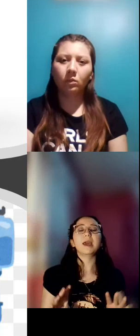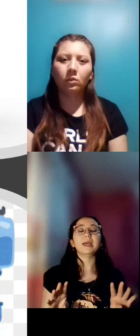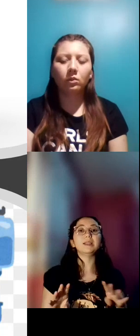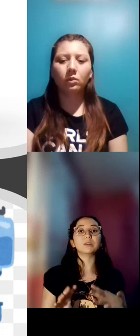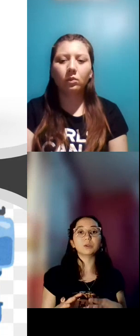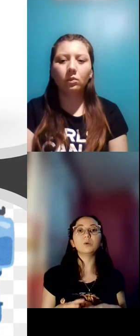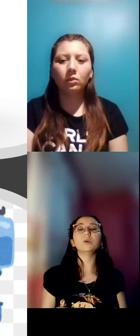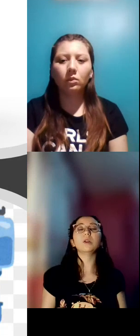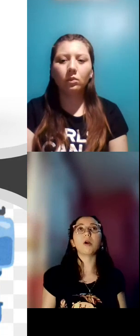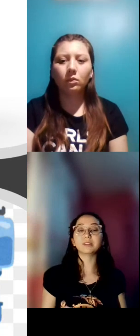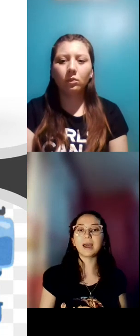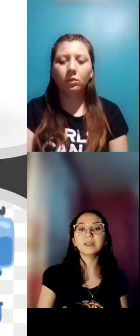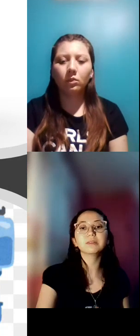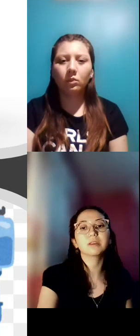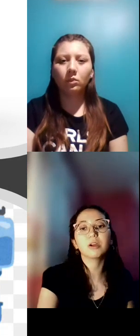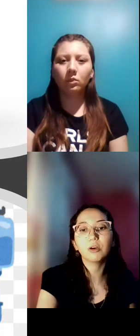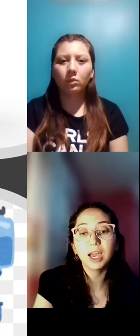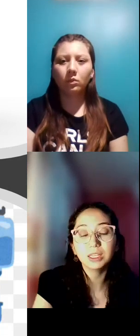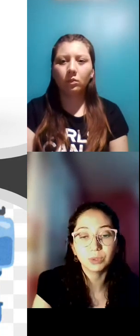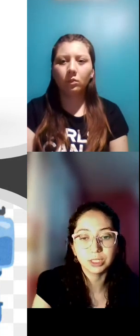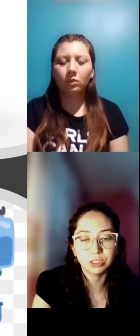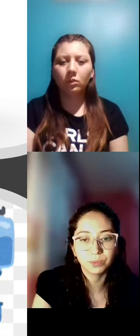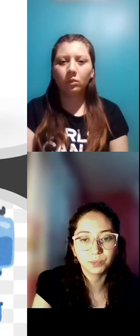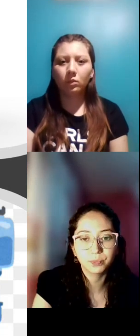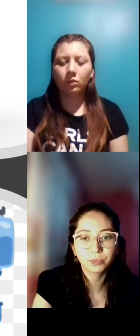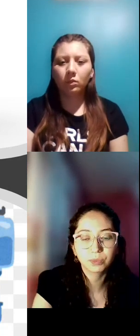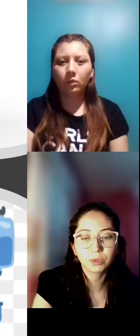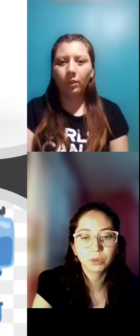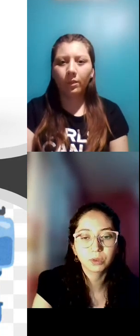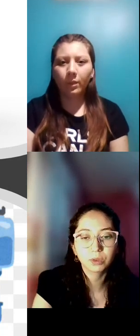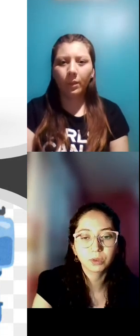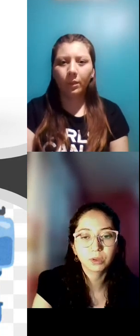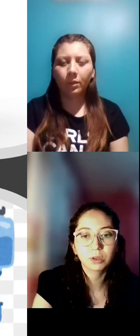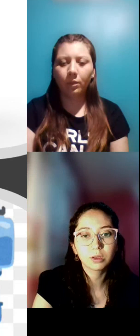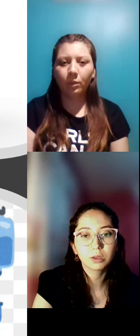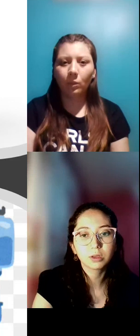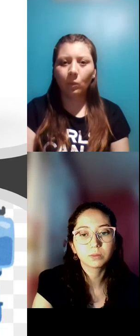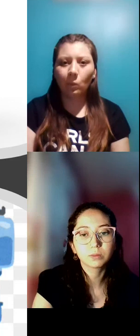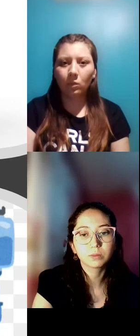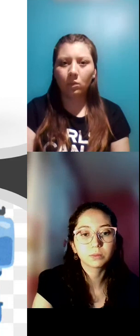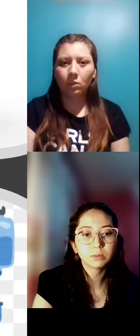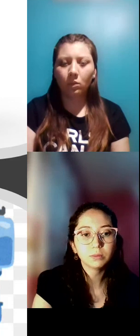blood in the stool or signs of dehydration.